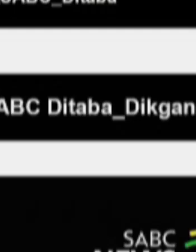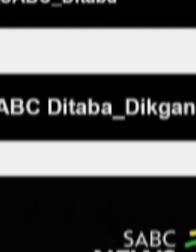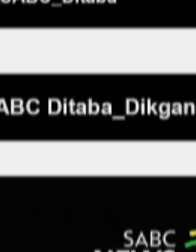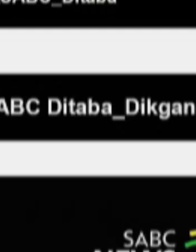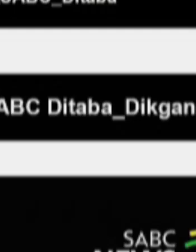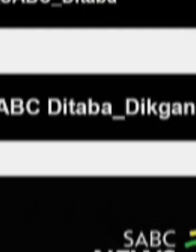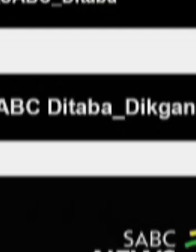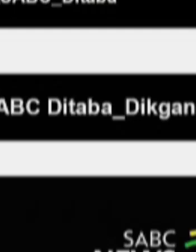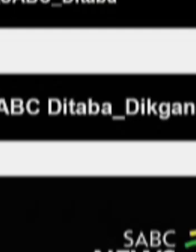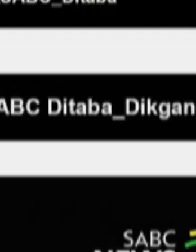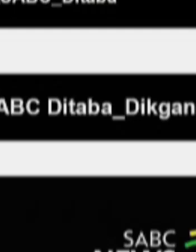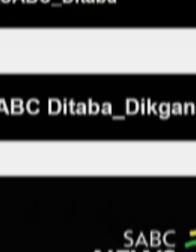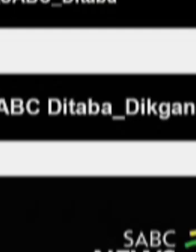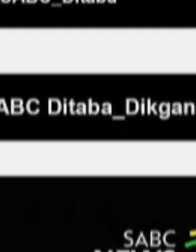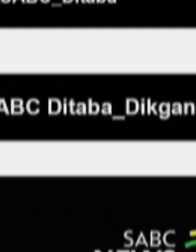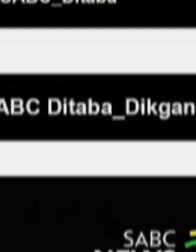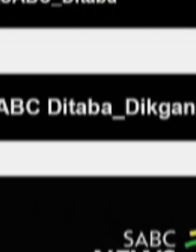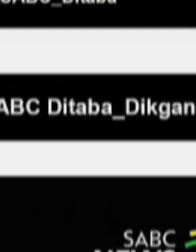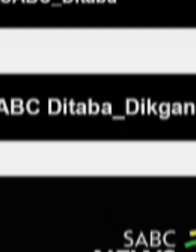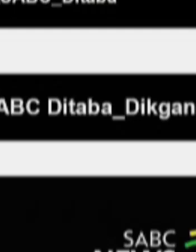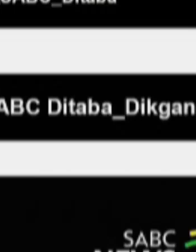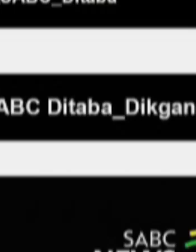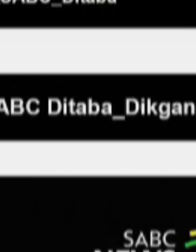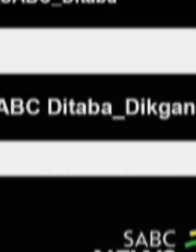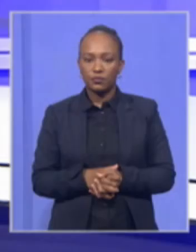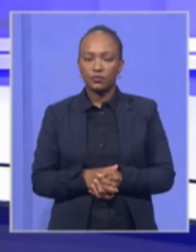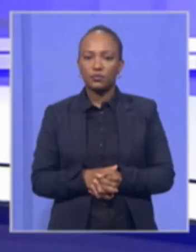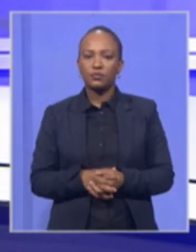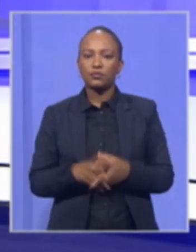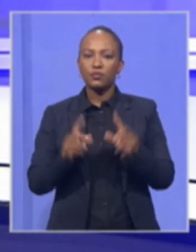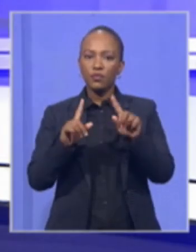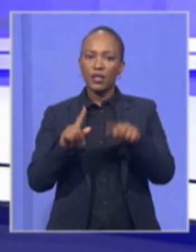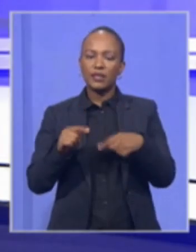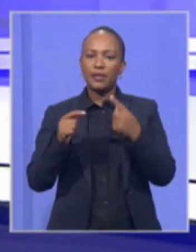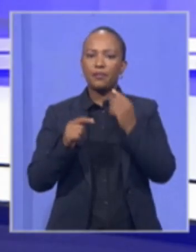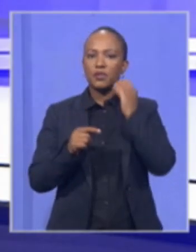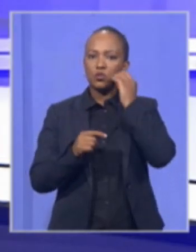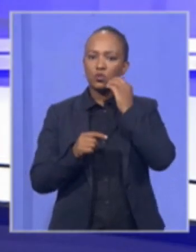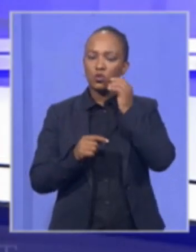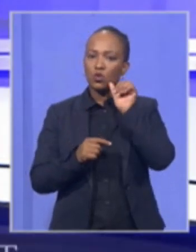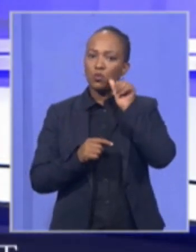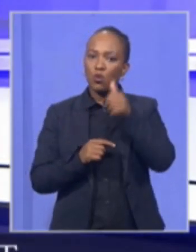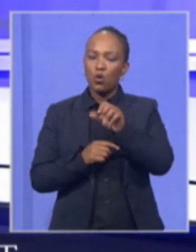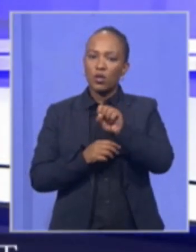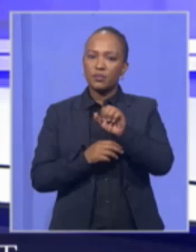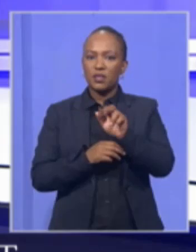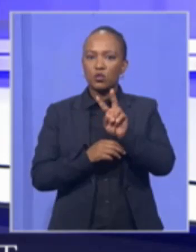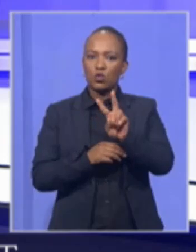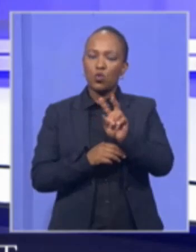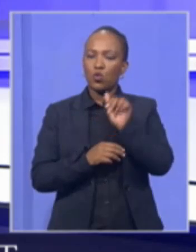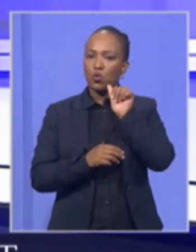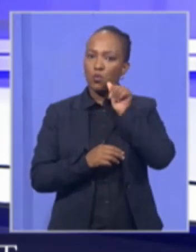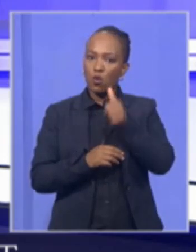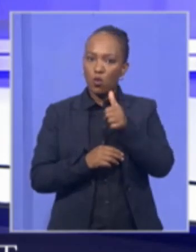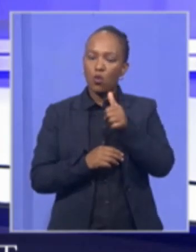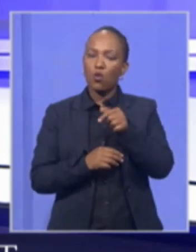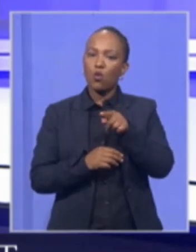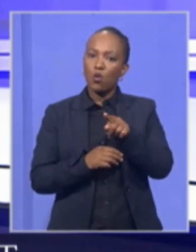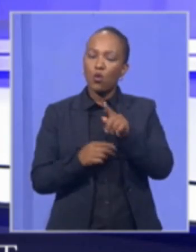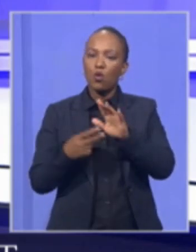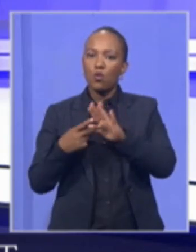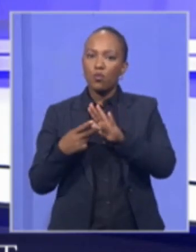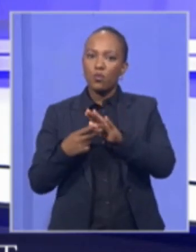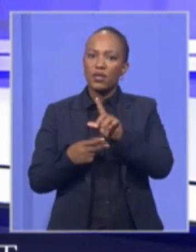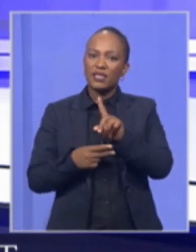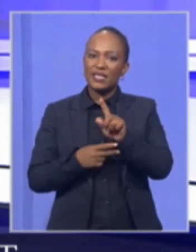X, YouTube le nomoro ya rena ya WhatsApp. Ba sehlopha sa ditaba tša Sesotho ba tla lefa tšona go sasa ka iri ya seswai mo go SABC 2